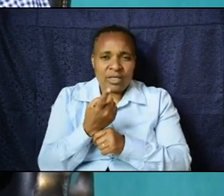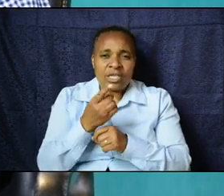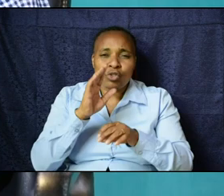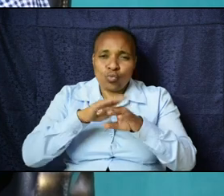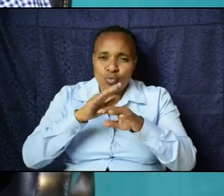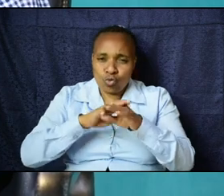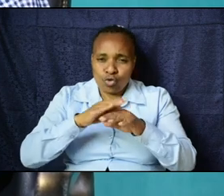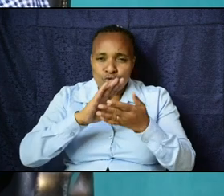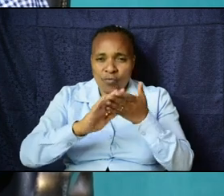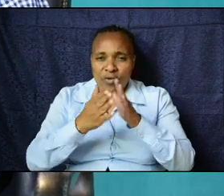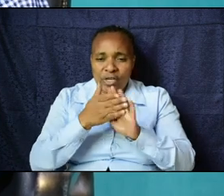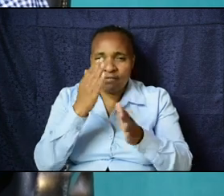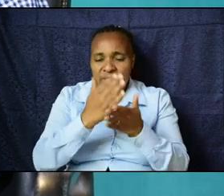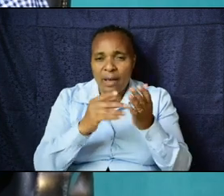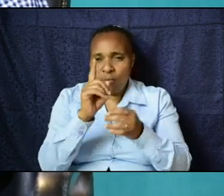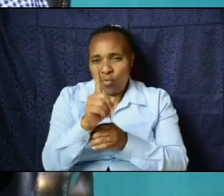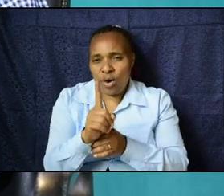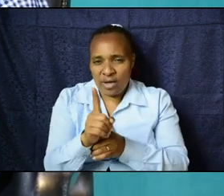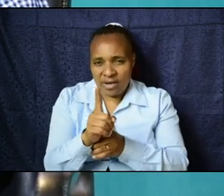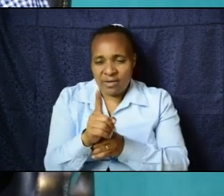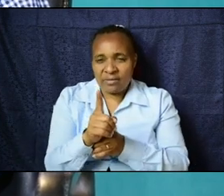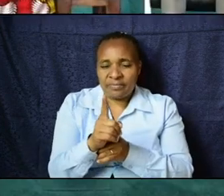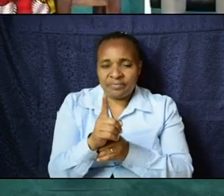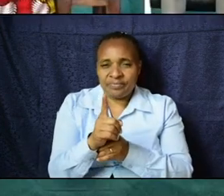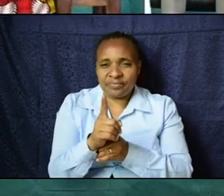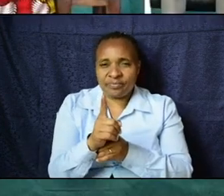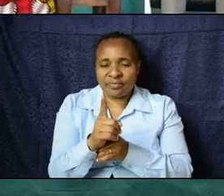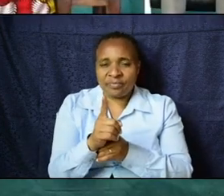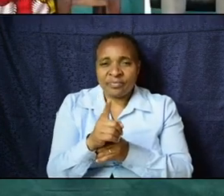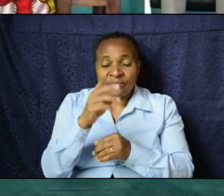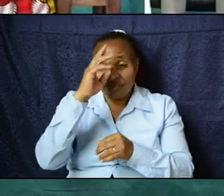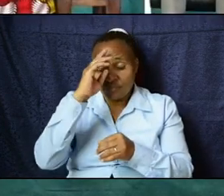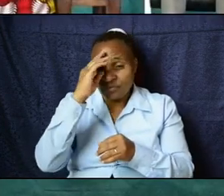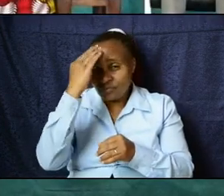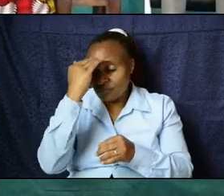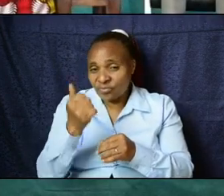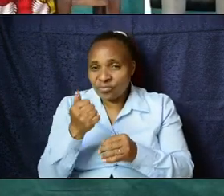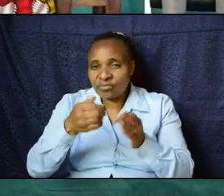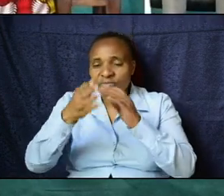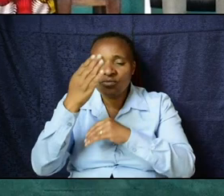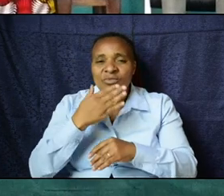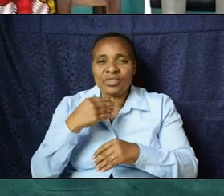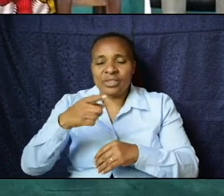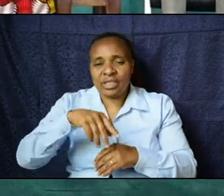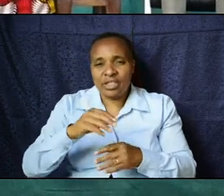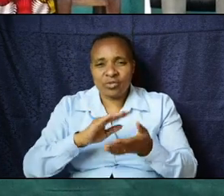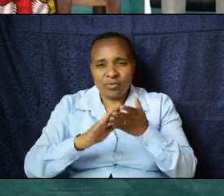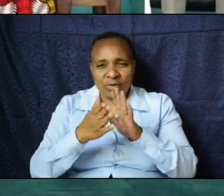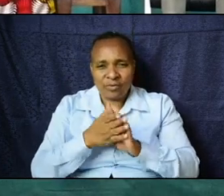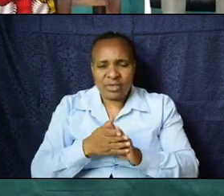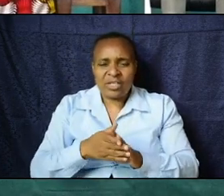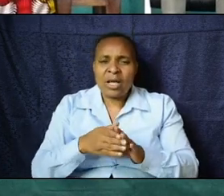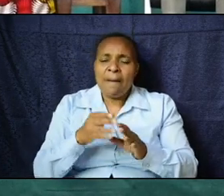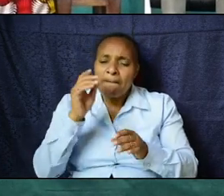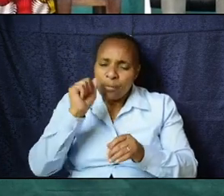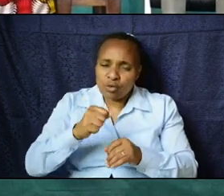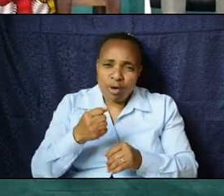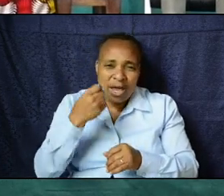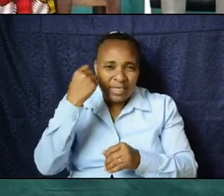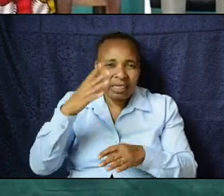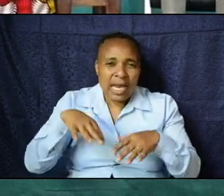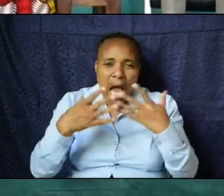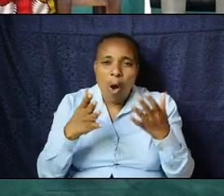someone. Yeah. I like that. You know, the reason why God wants us to forgive others is so that we can understand how much it